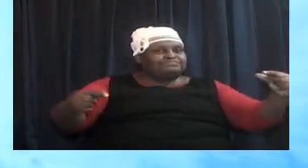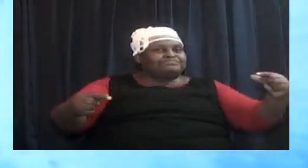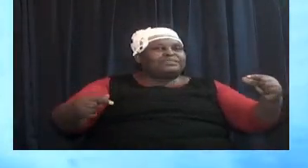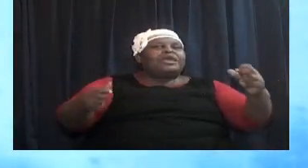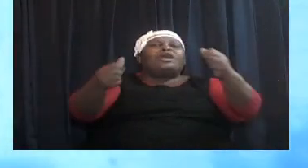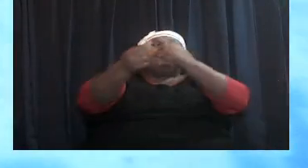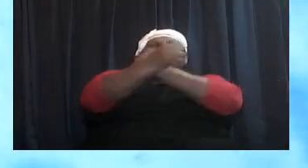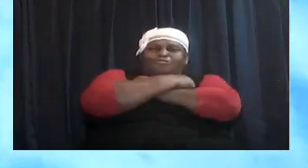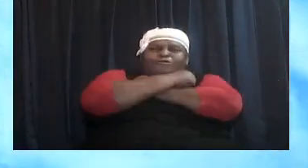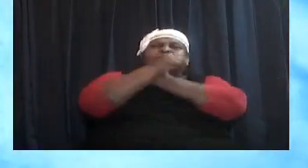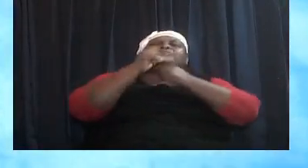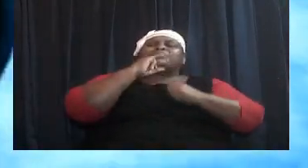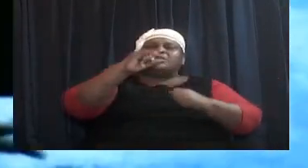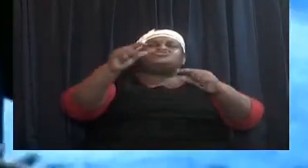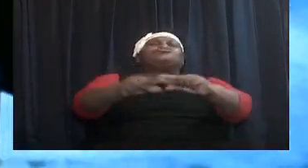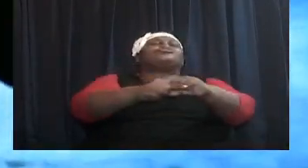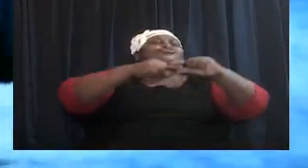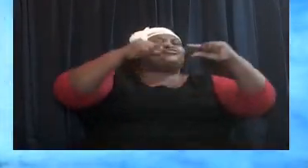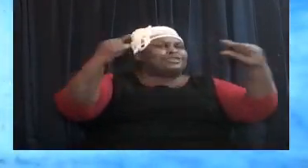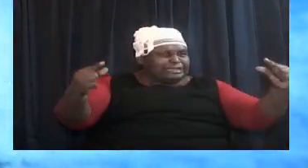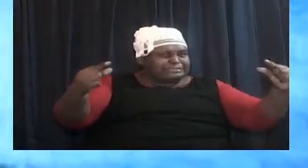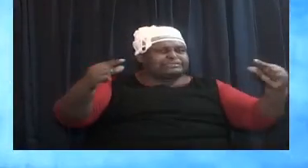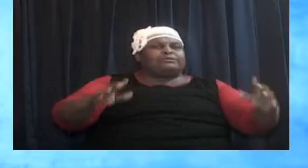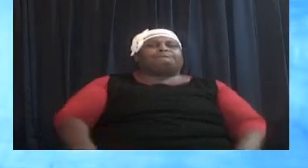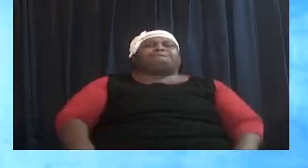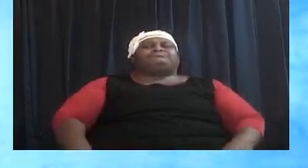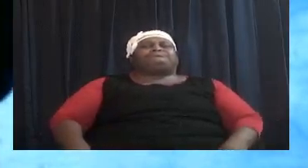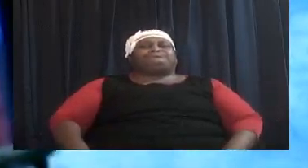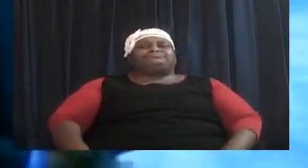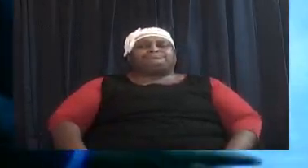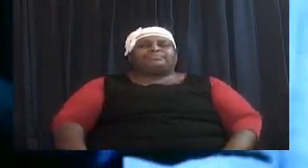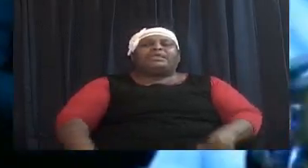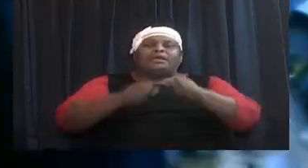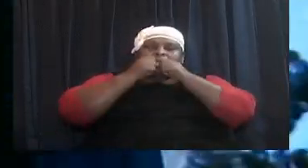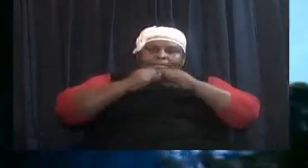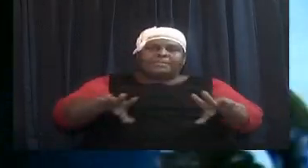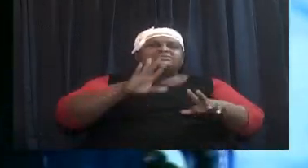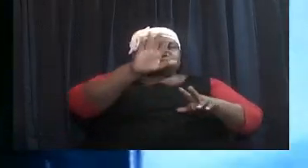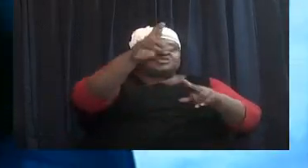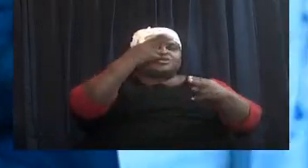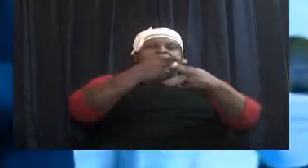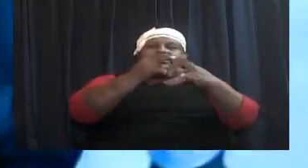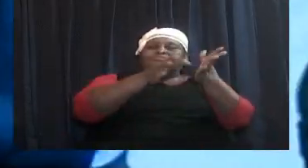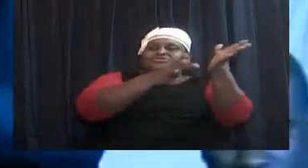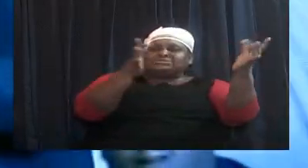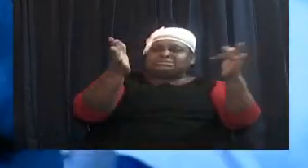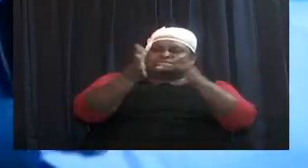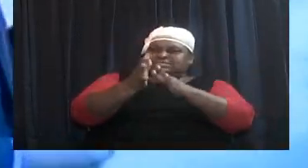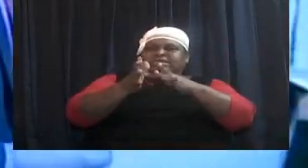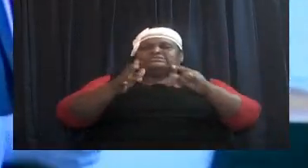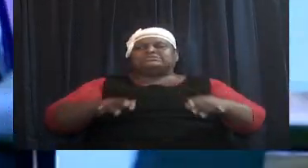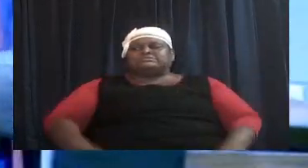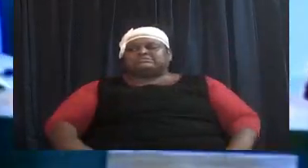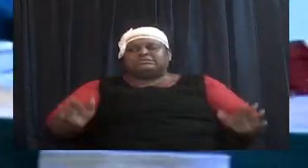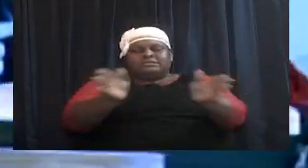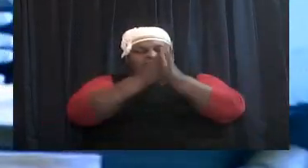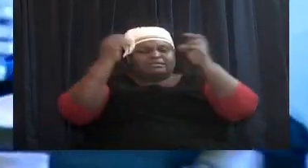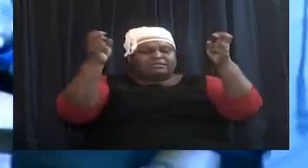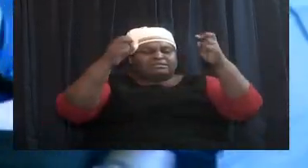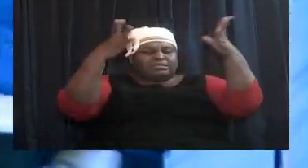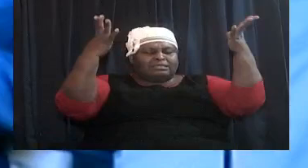Love is greater. Hallelujah. Bless your name, Jesus.